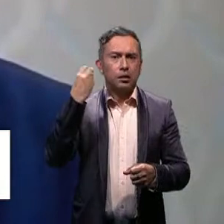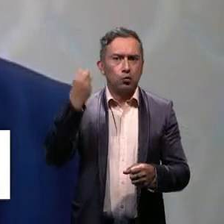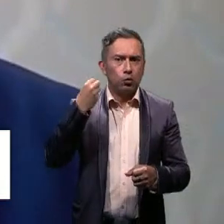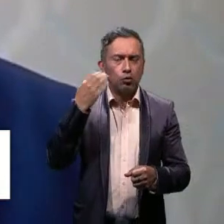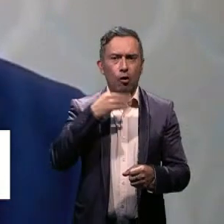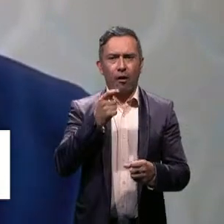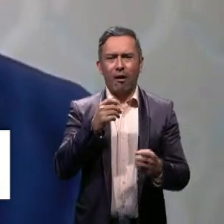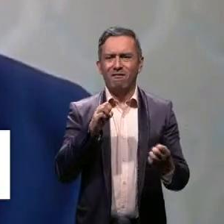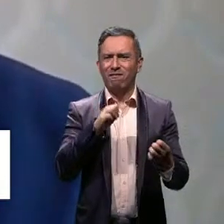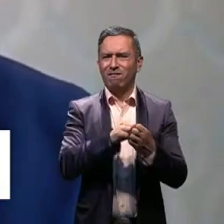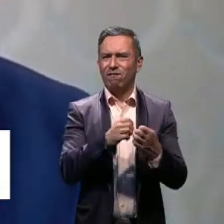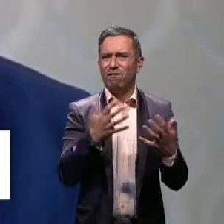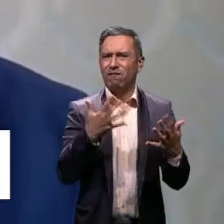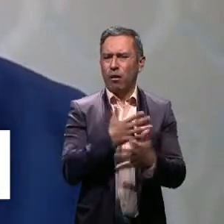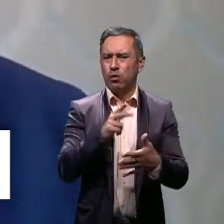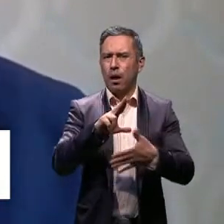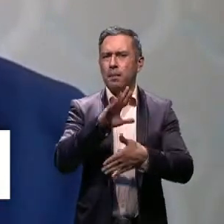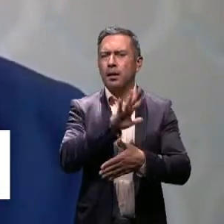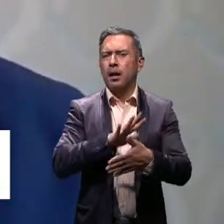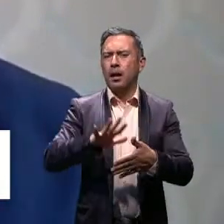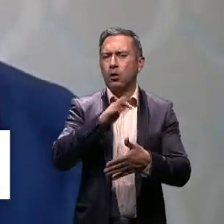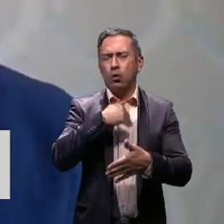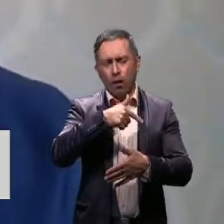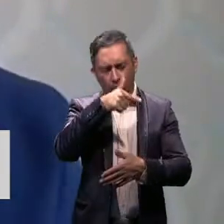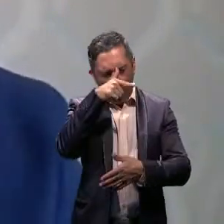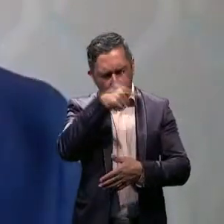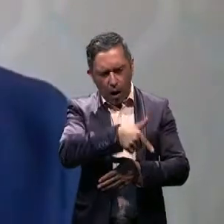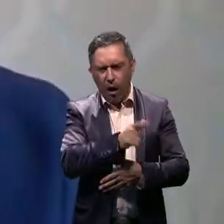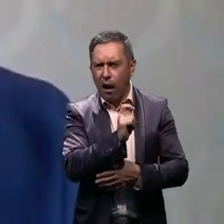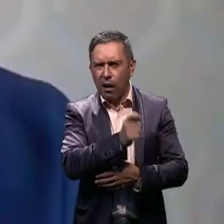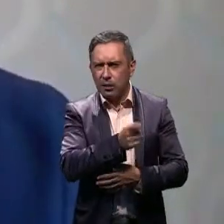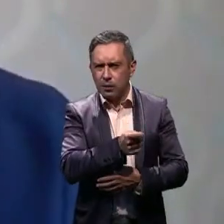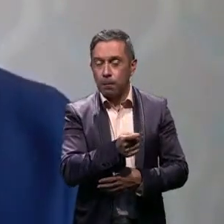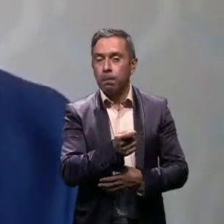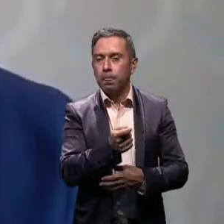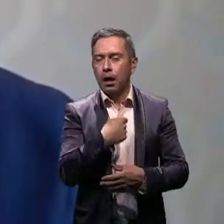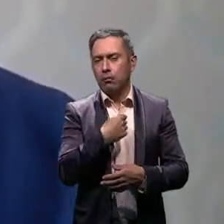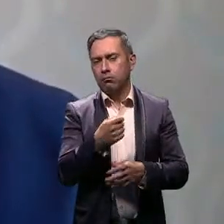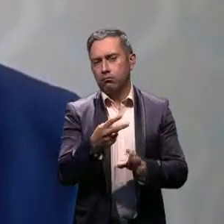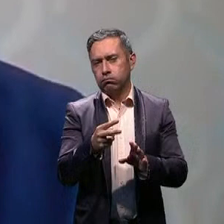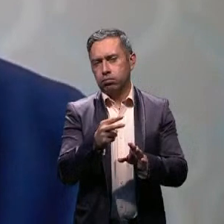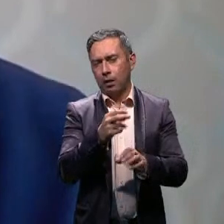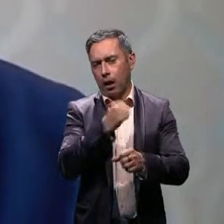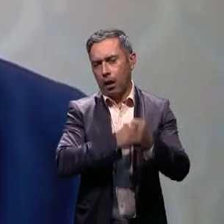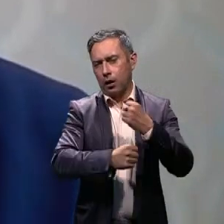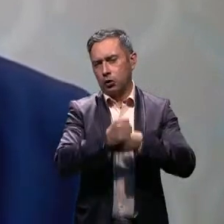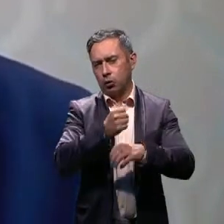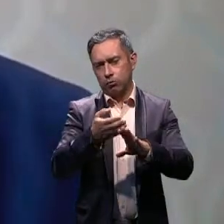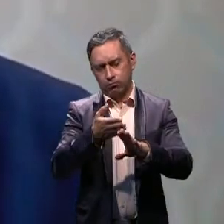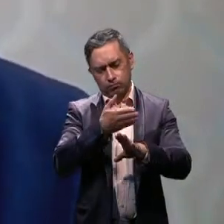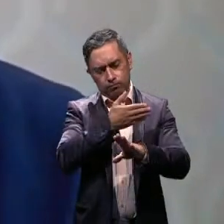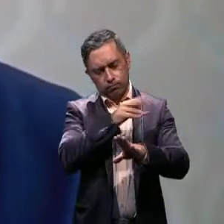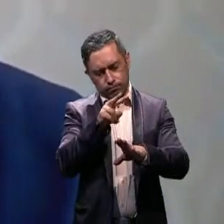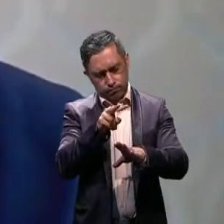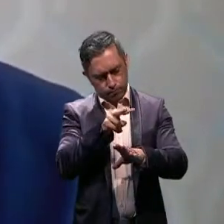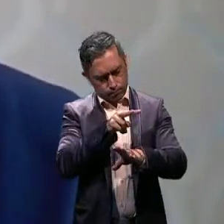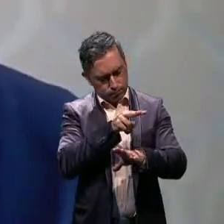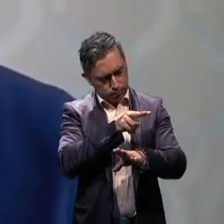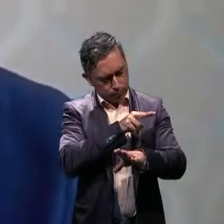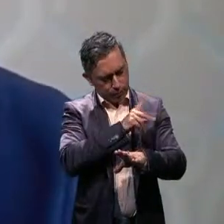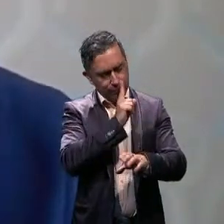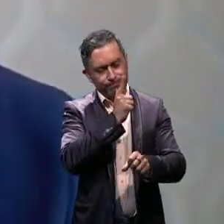the discourses on fraud in Latin America. So what we can observe in this